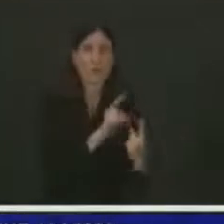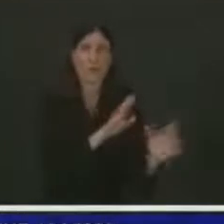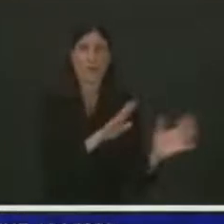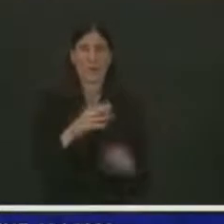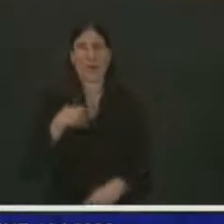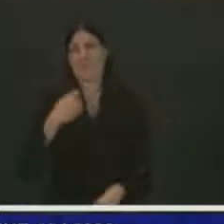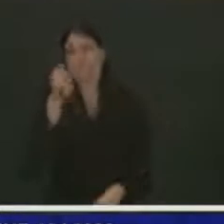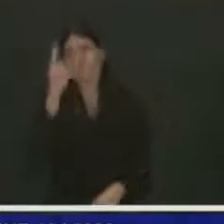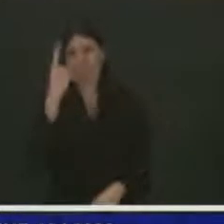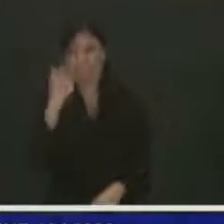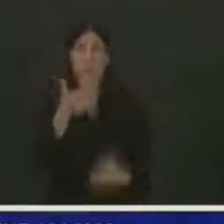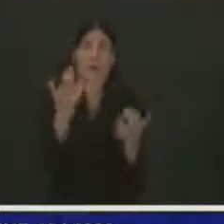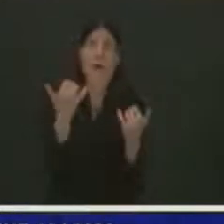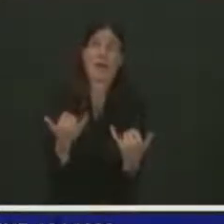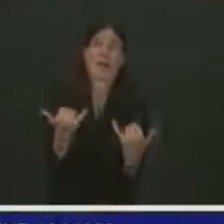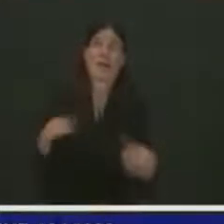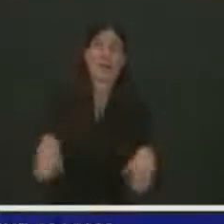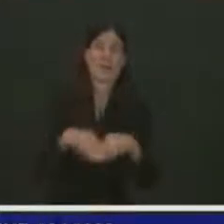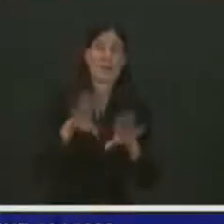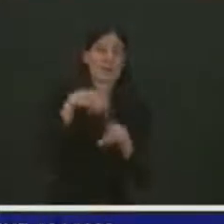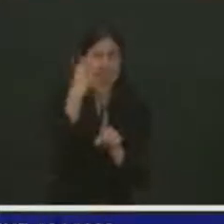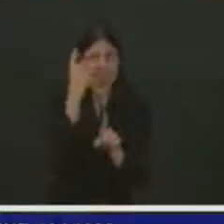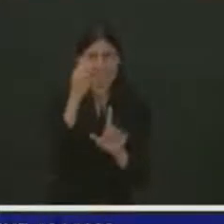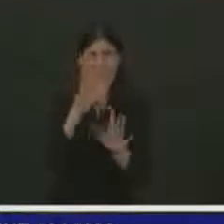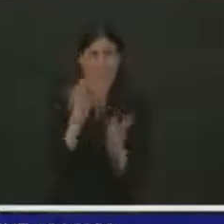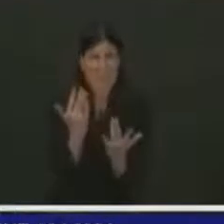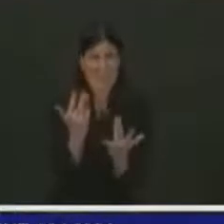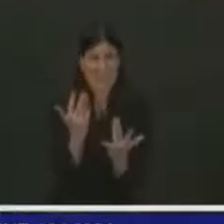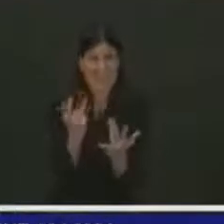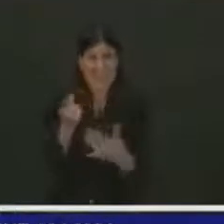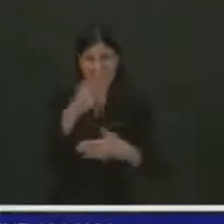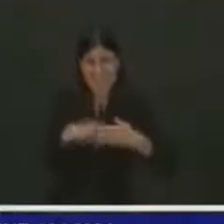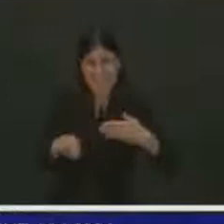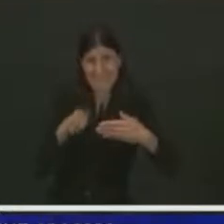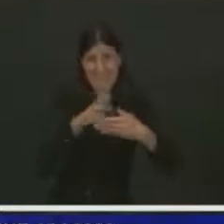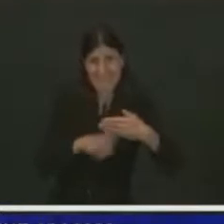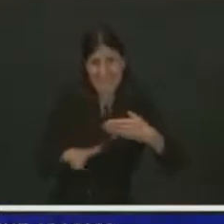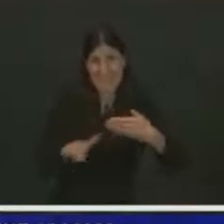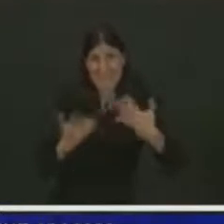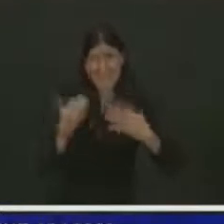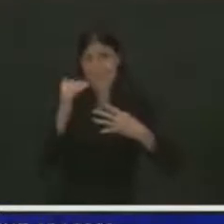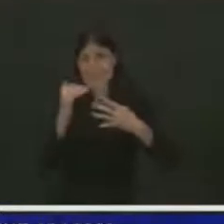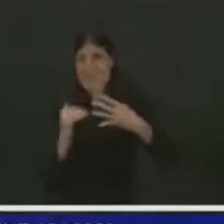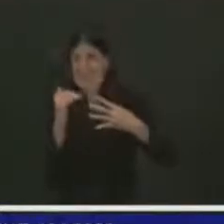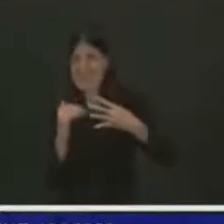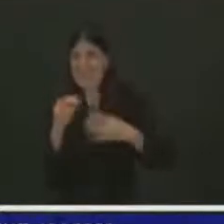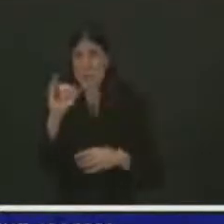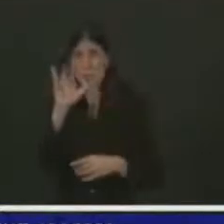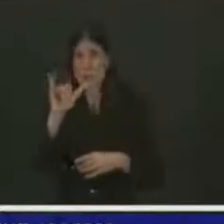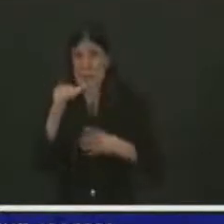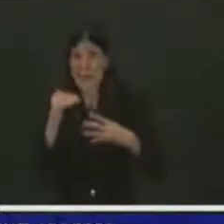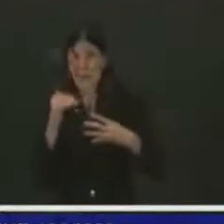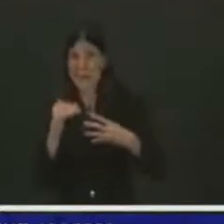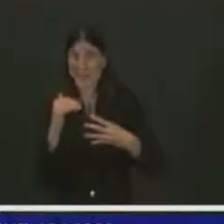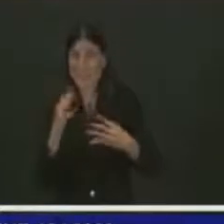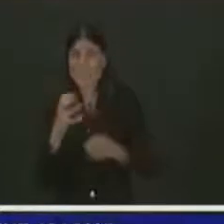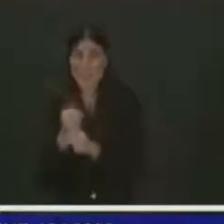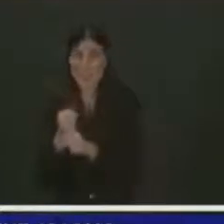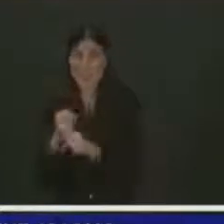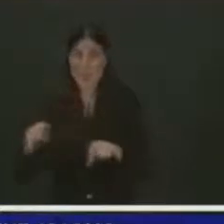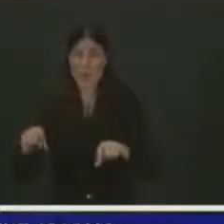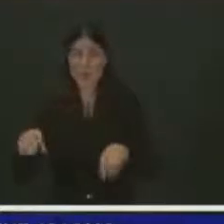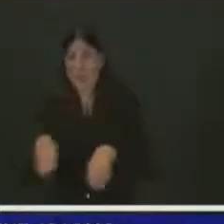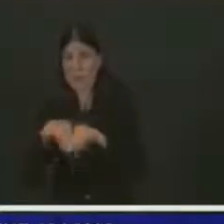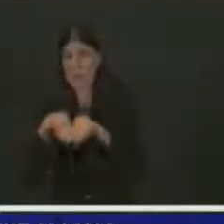wait for your wedding to be in July or August, it's going to be easier. If you have to do it this month,